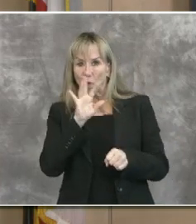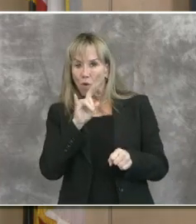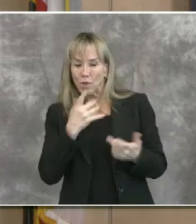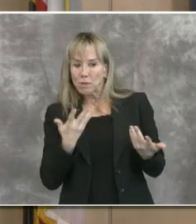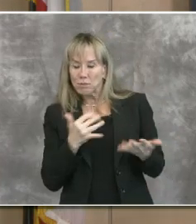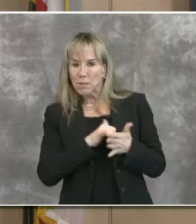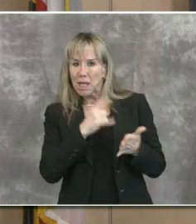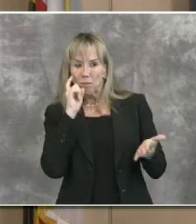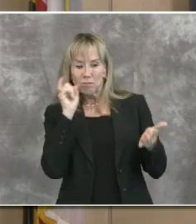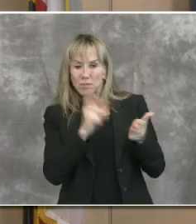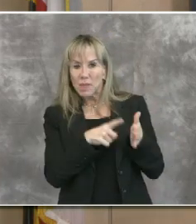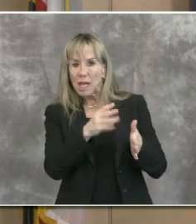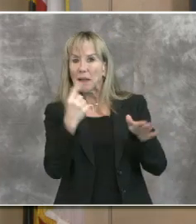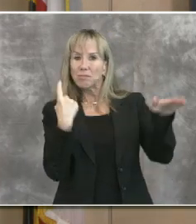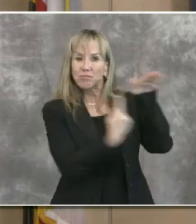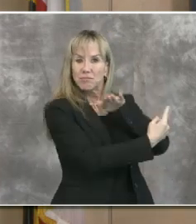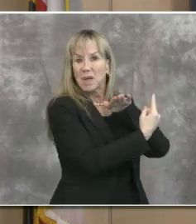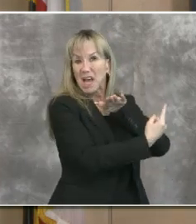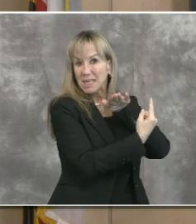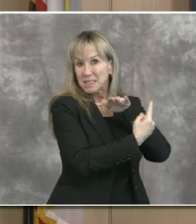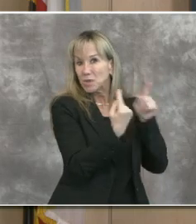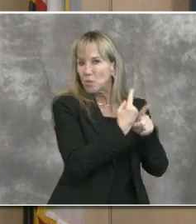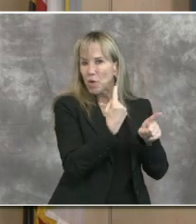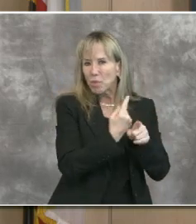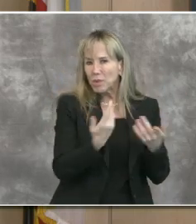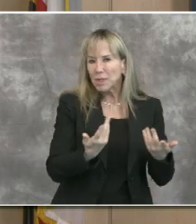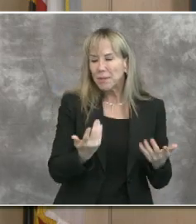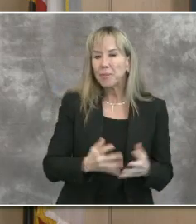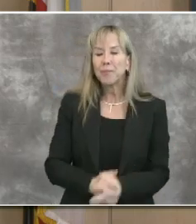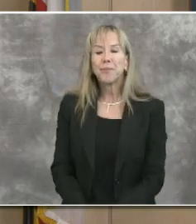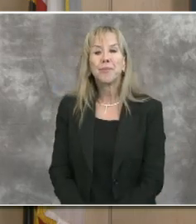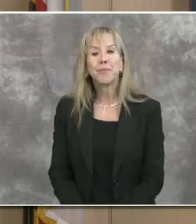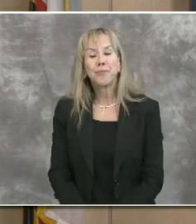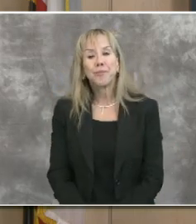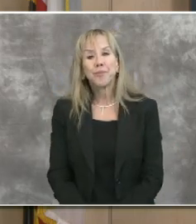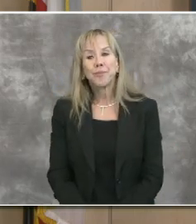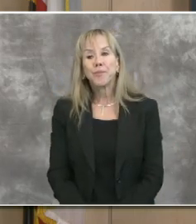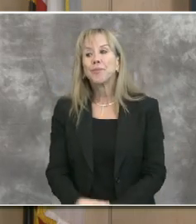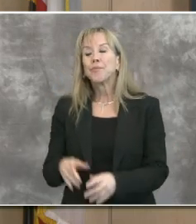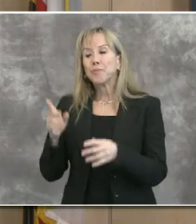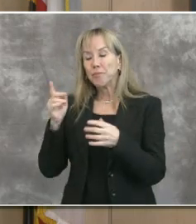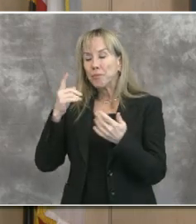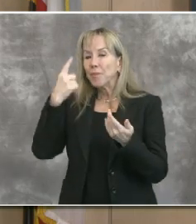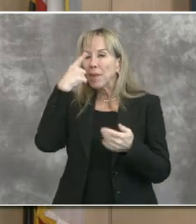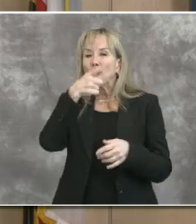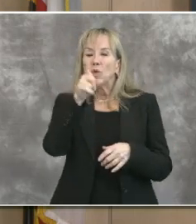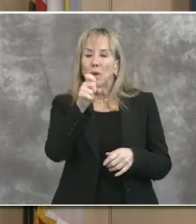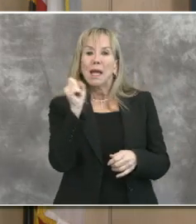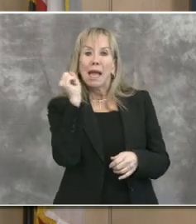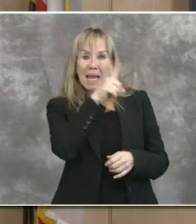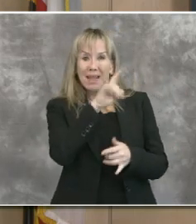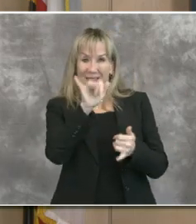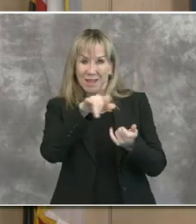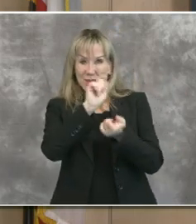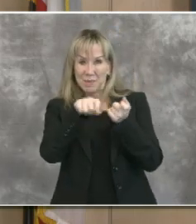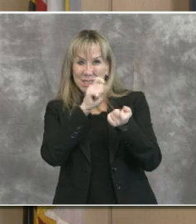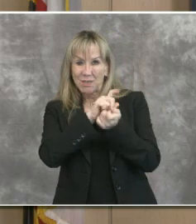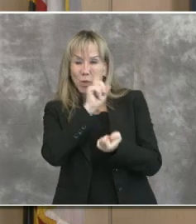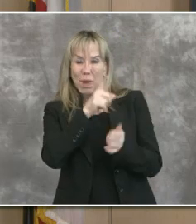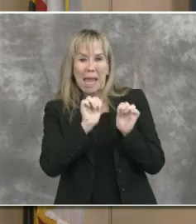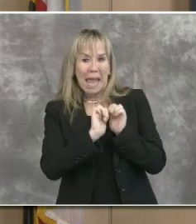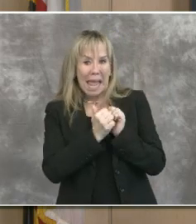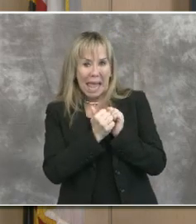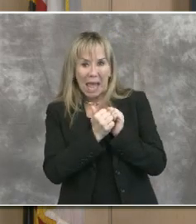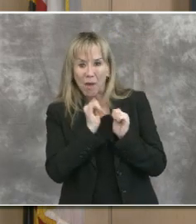and isolated appropriately? Well, I think that you should address, specific questions about how